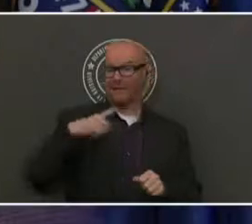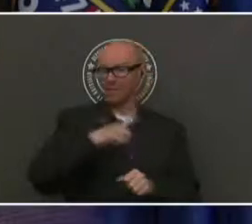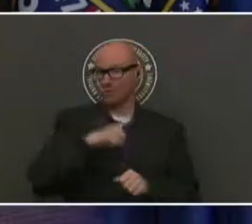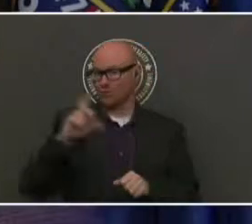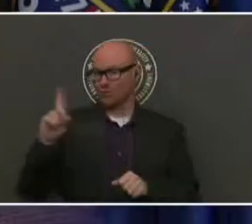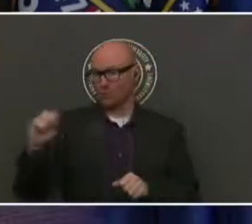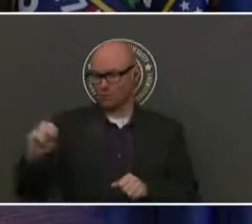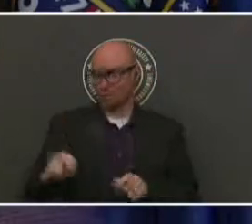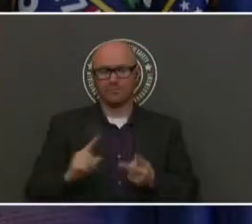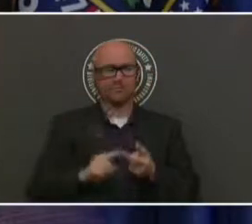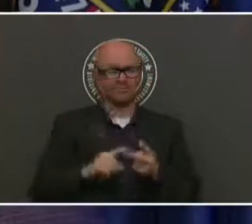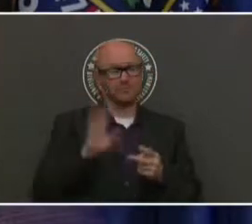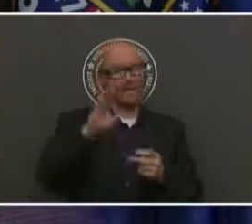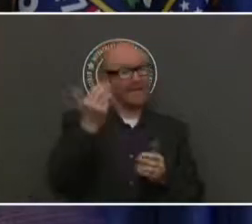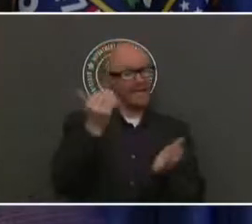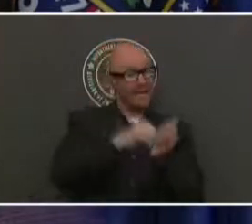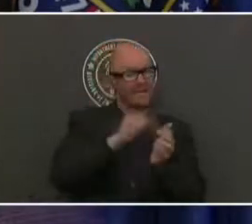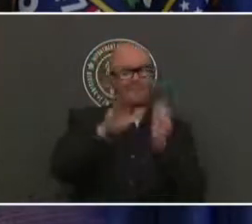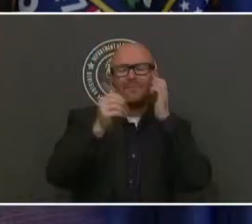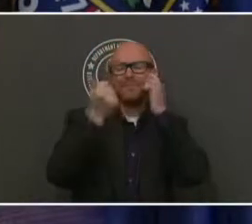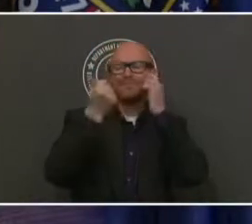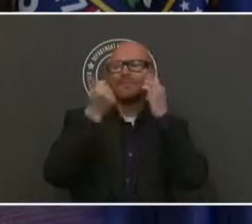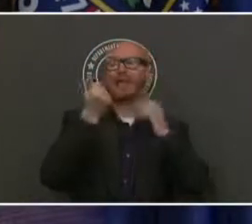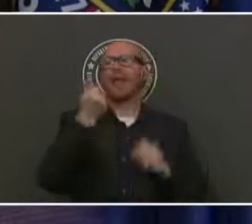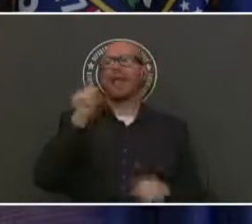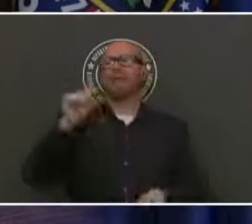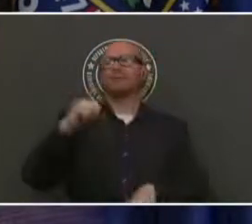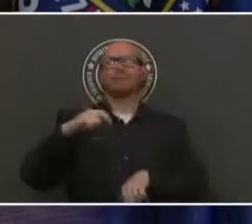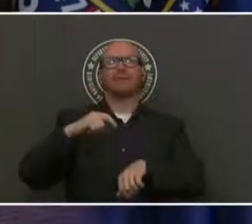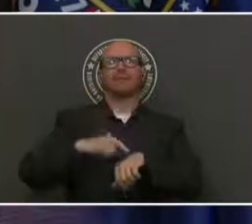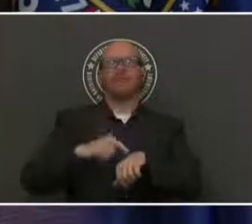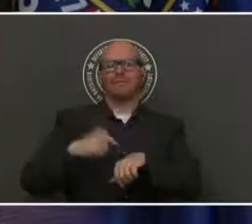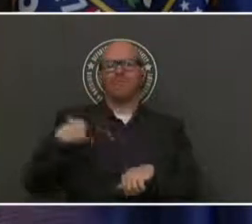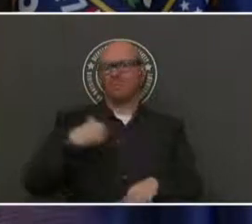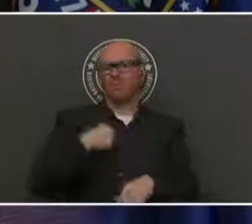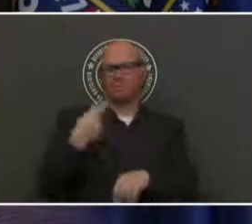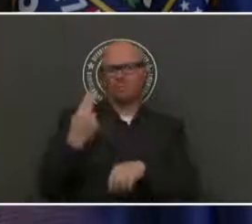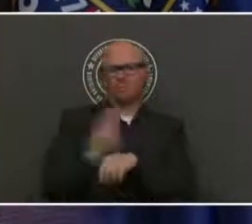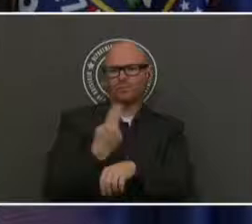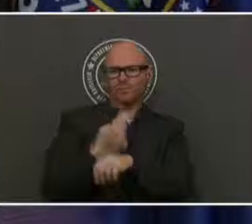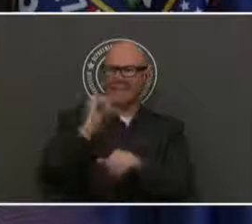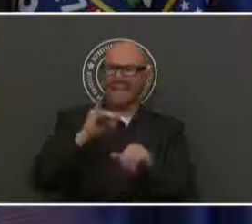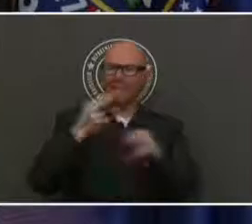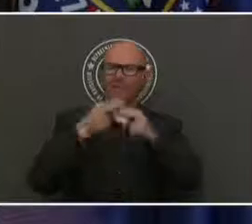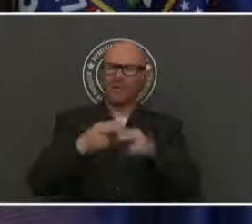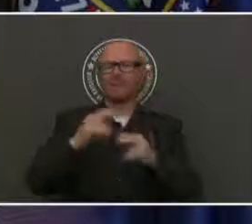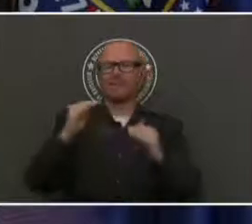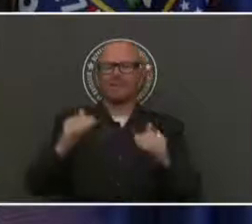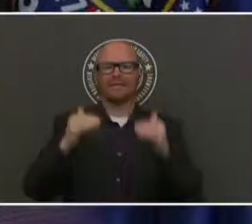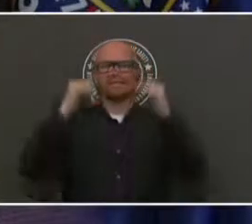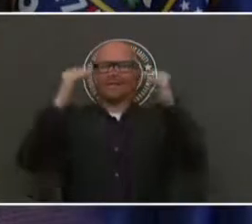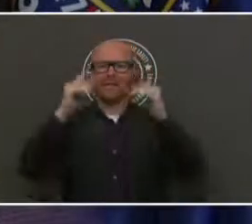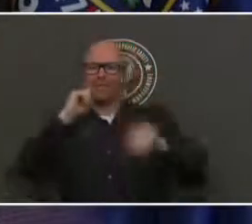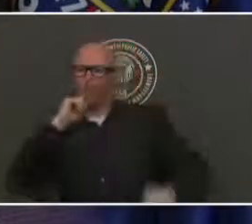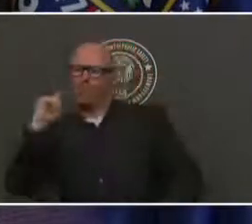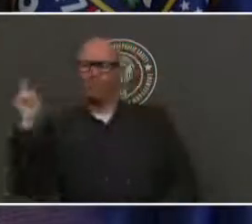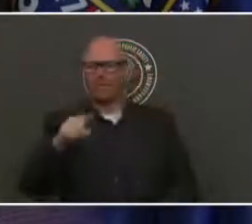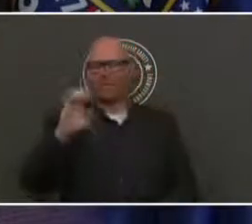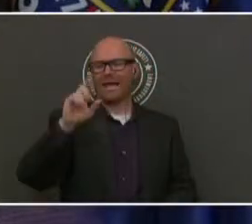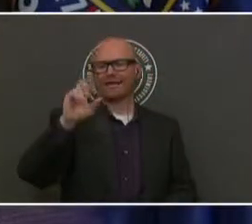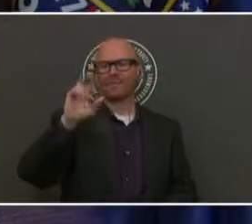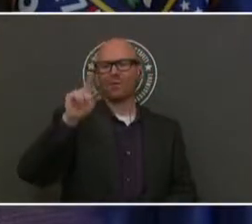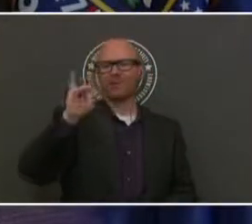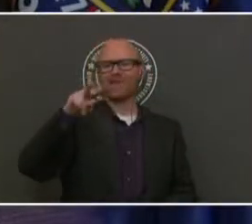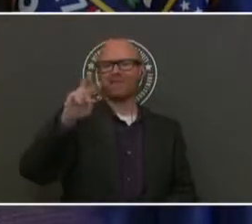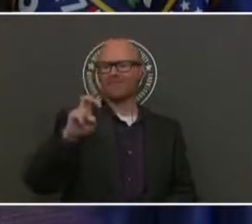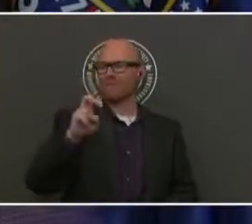this many times, anytime we use some sort of executive order, especially in an emergency, what we're doing,